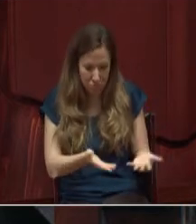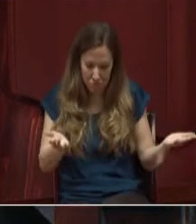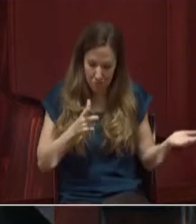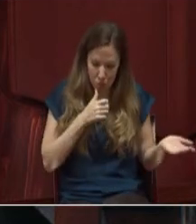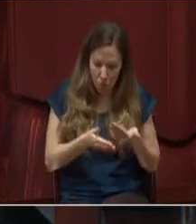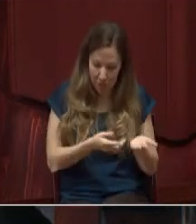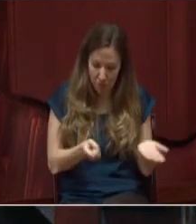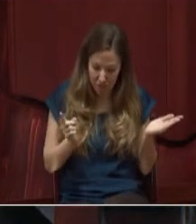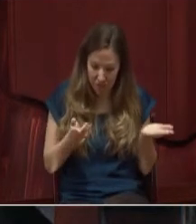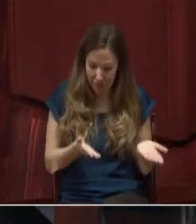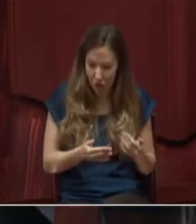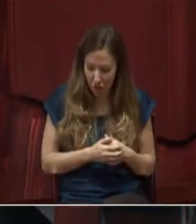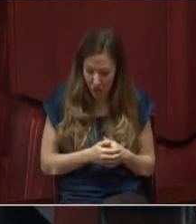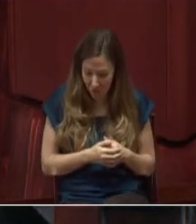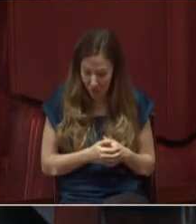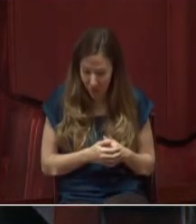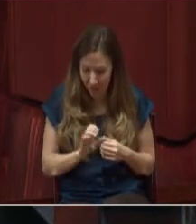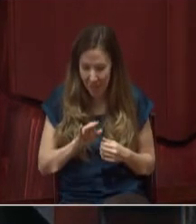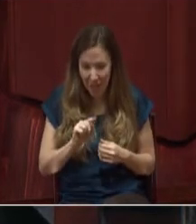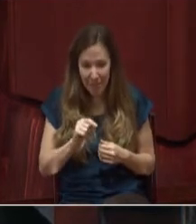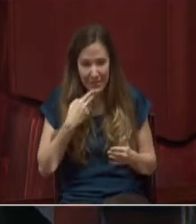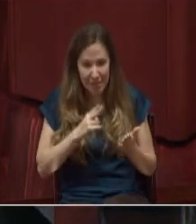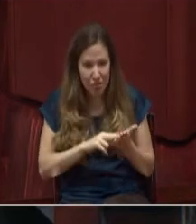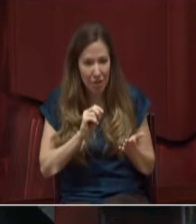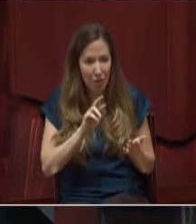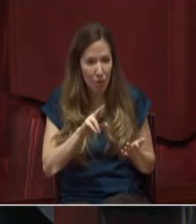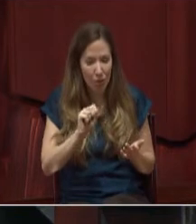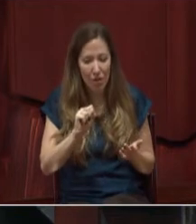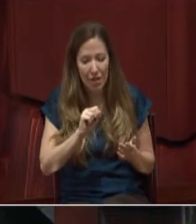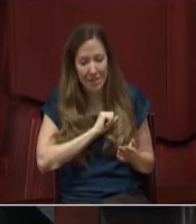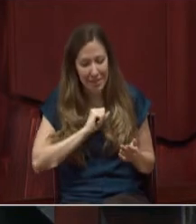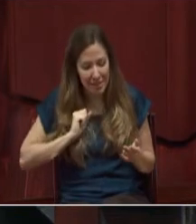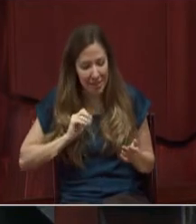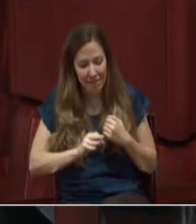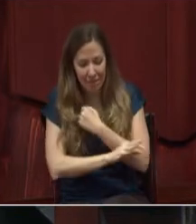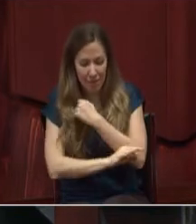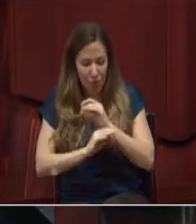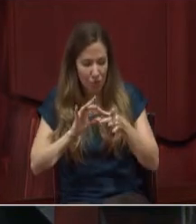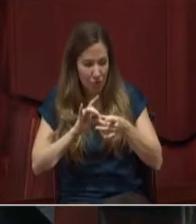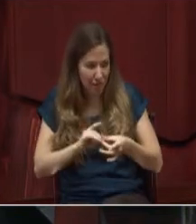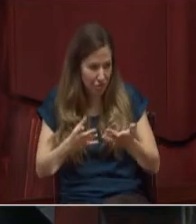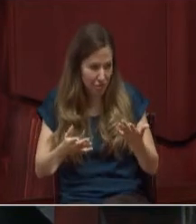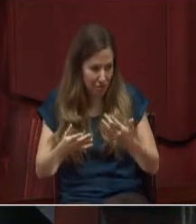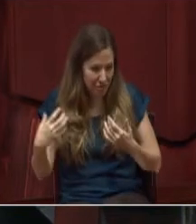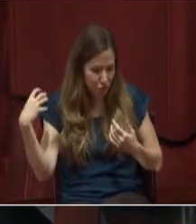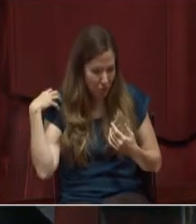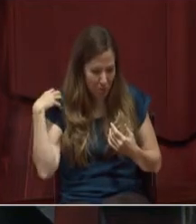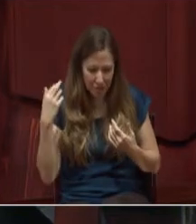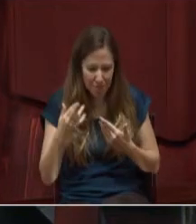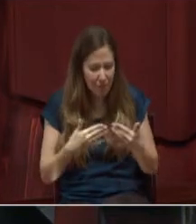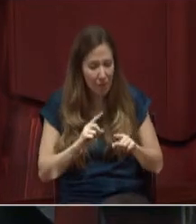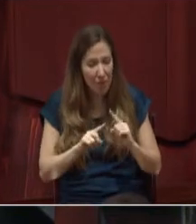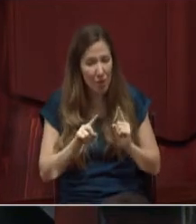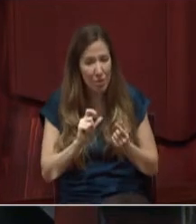whomever was being called, whether it was a cabinet secretary or a Senate foreign relations chairman. And so, particularly